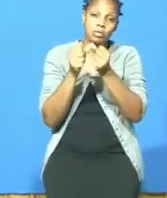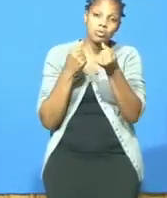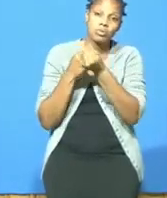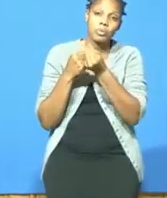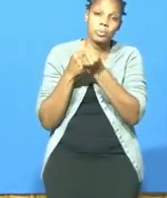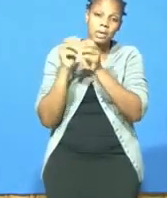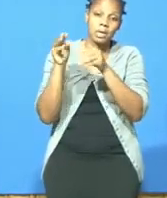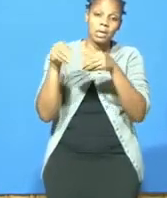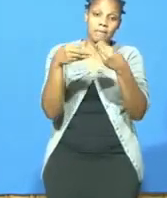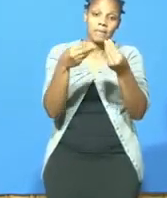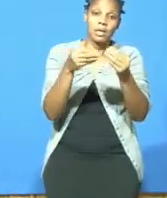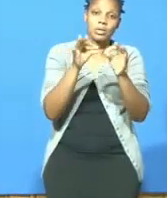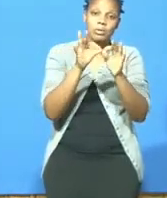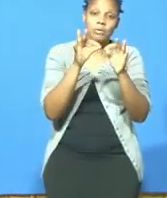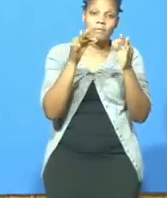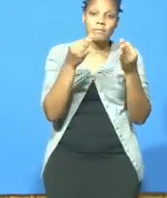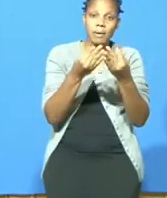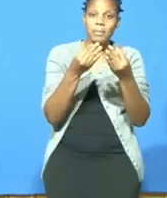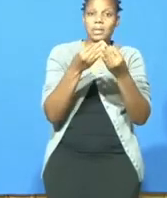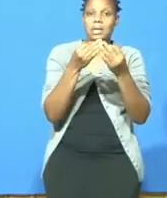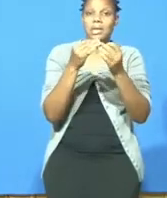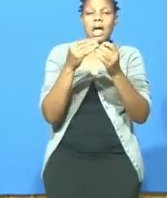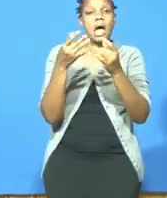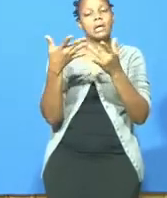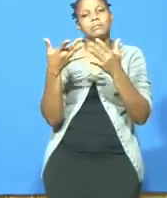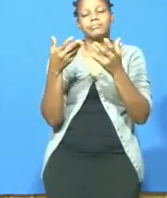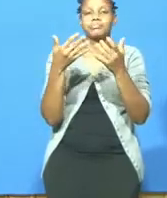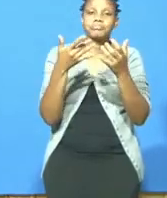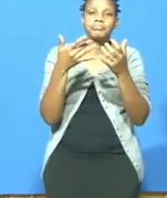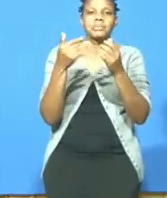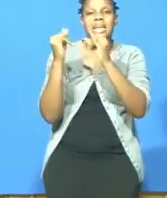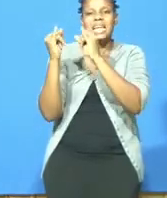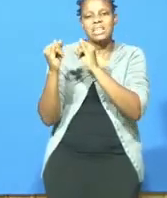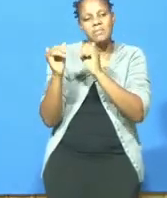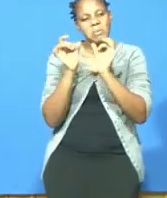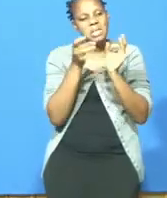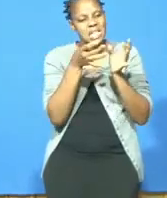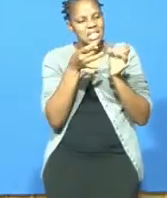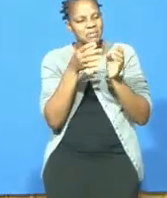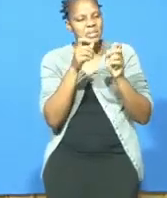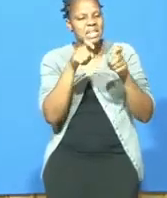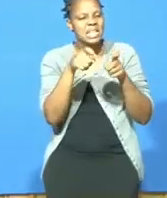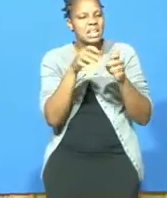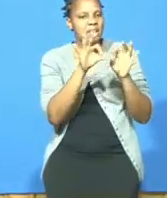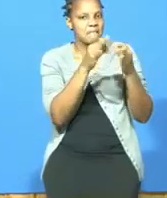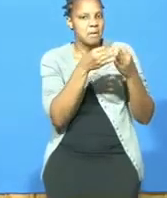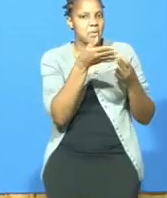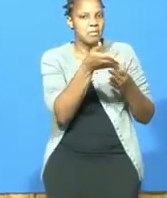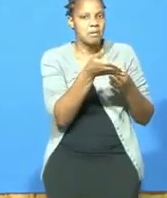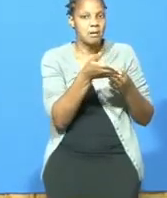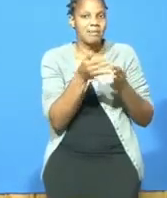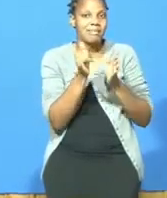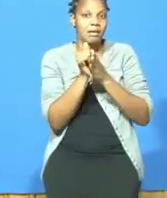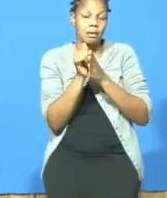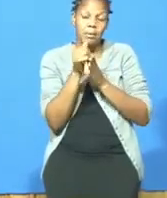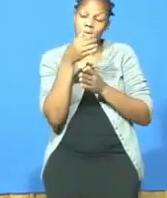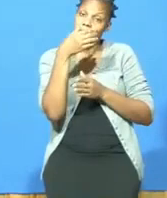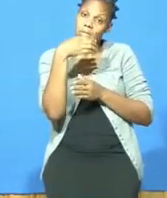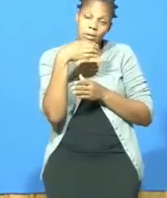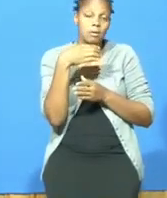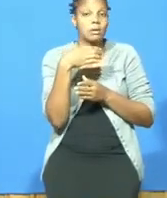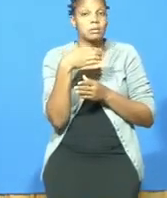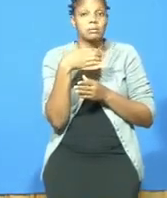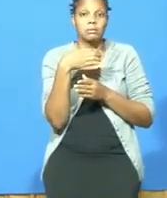provided and individuals be sensitive to the needs of families. This can be very intense and a